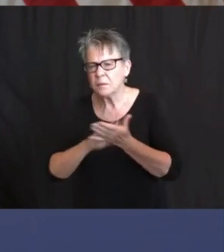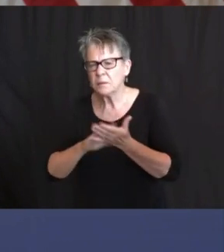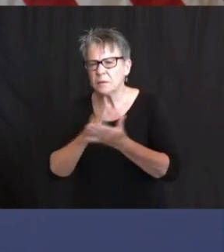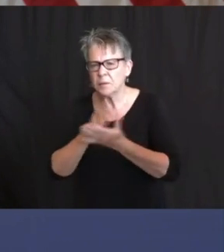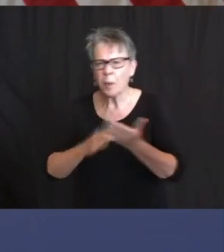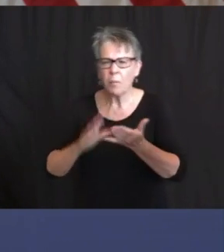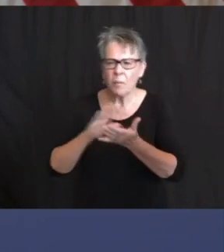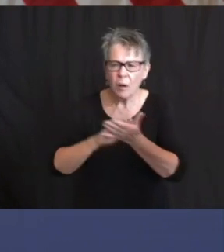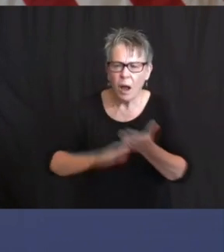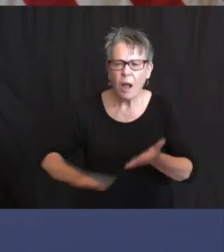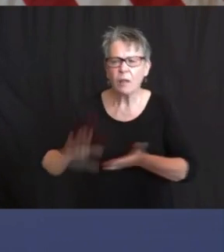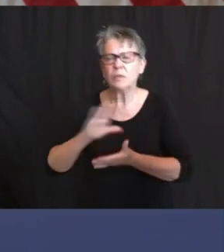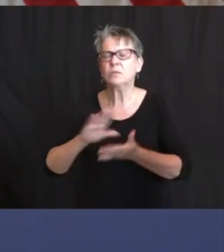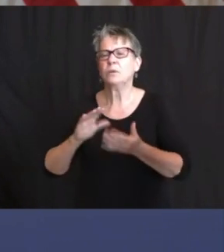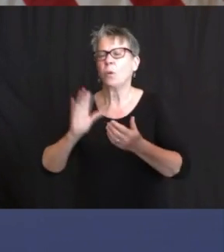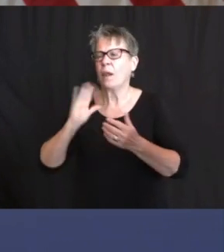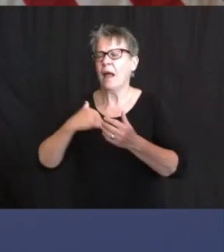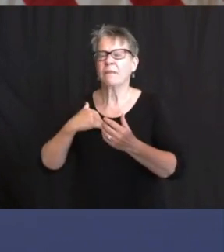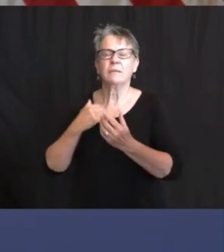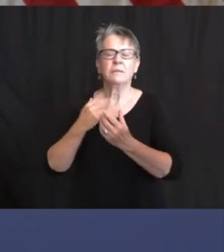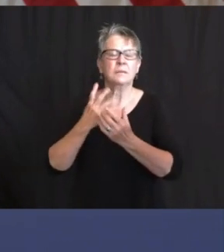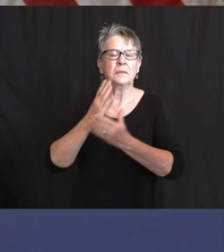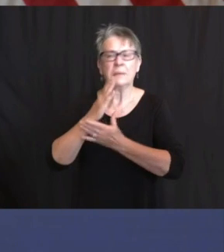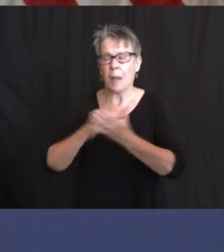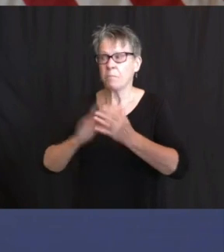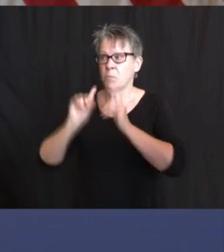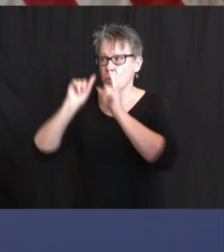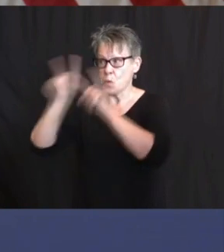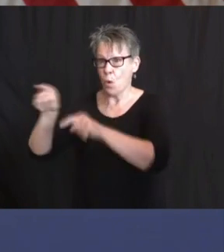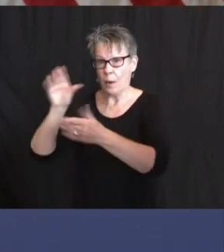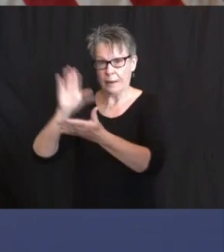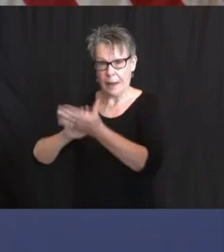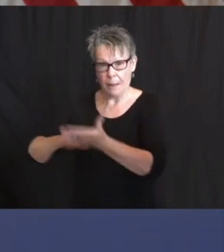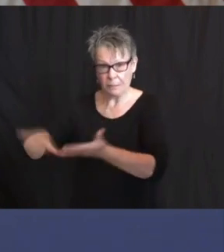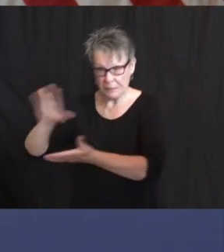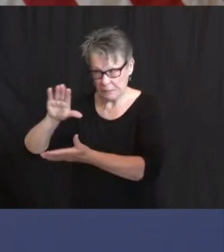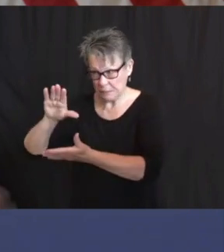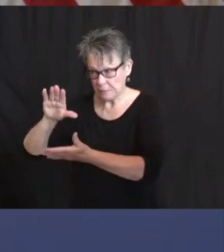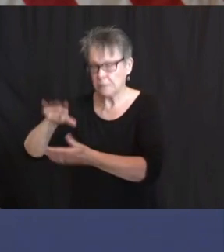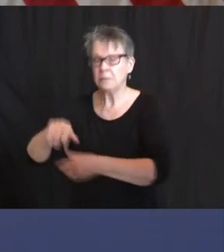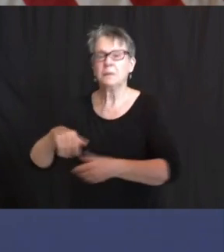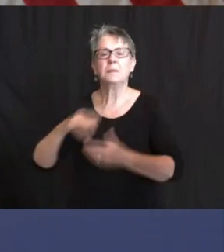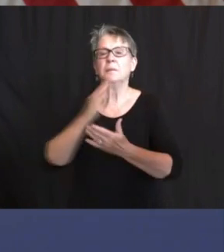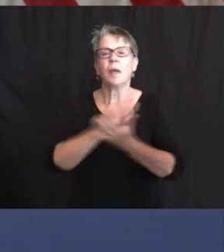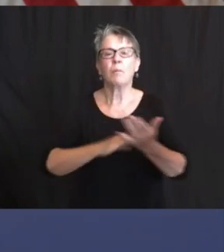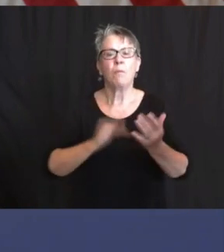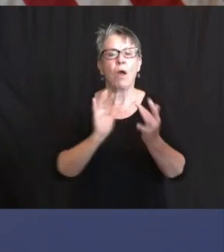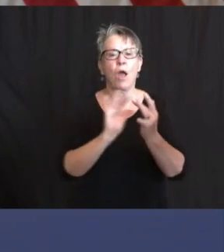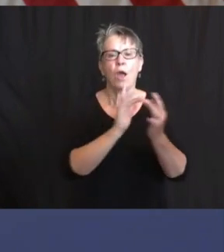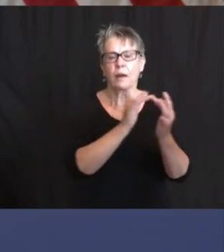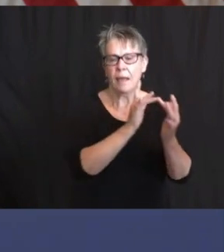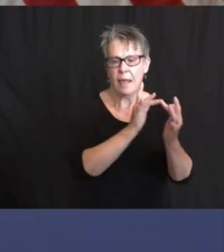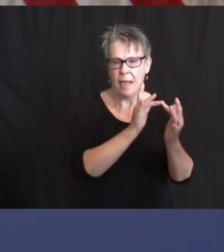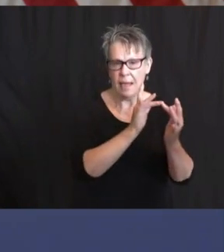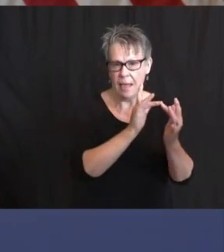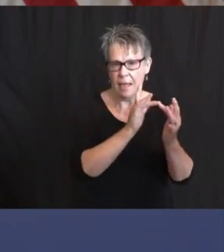realities of this are that it's not going to be full capacity in any space because it's just not realistic. So there will